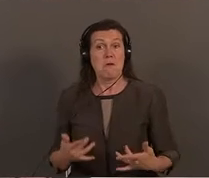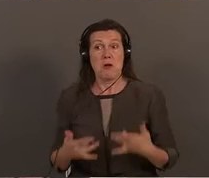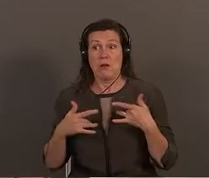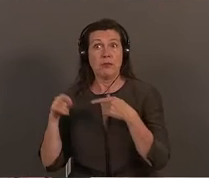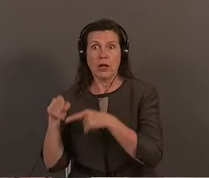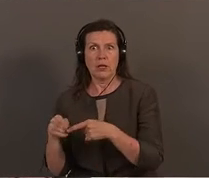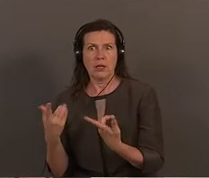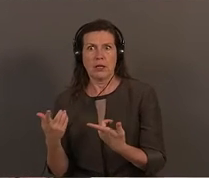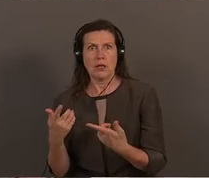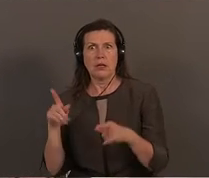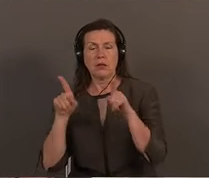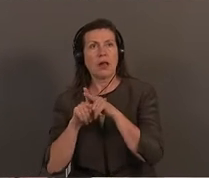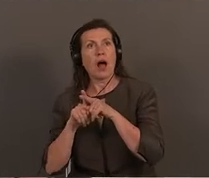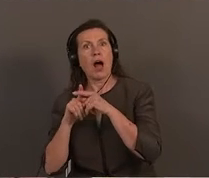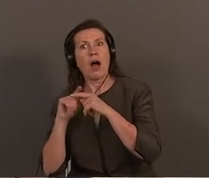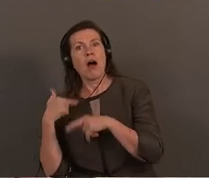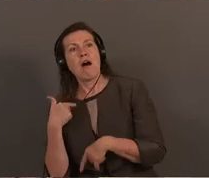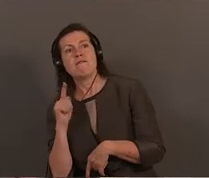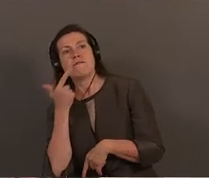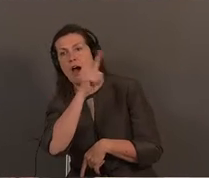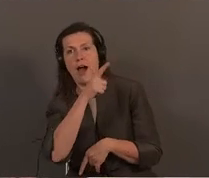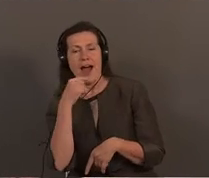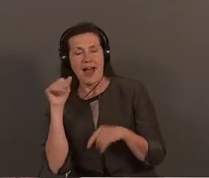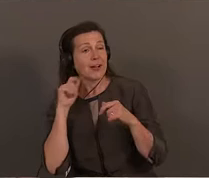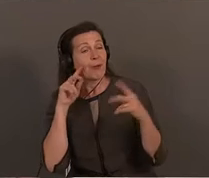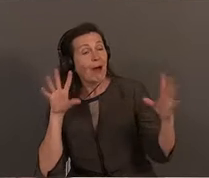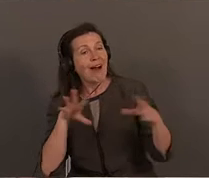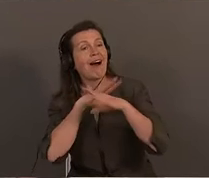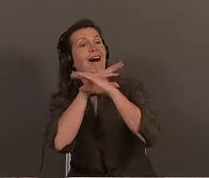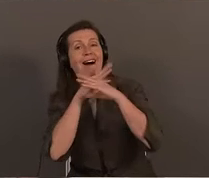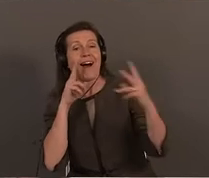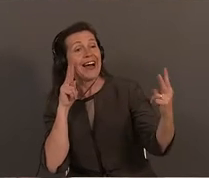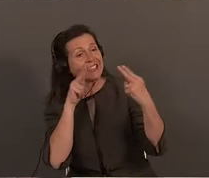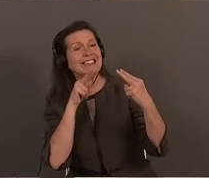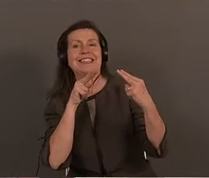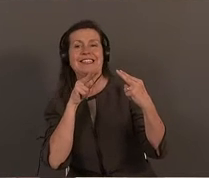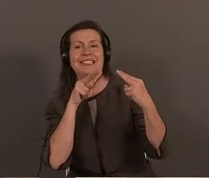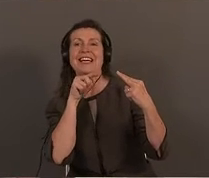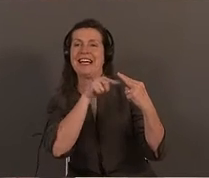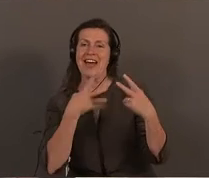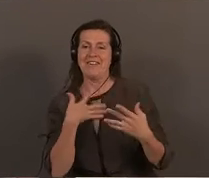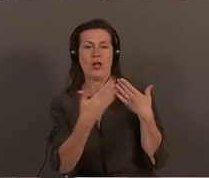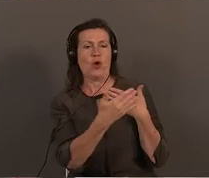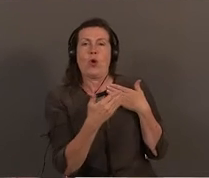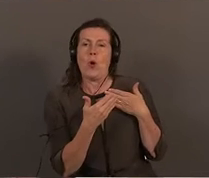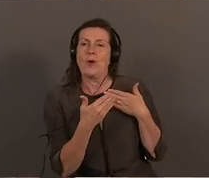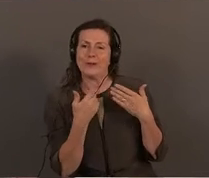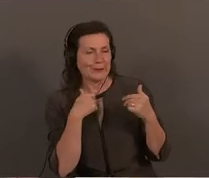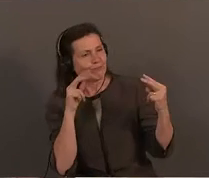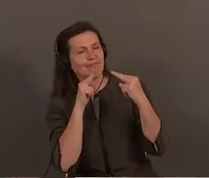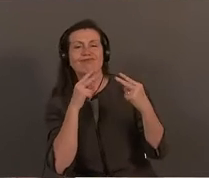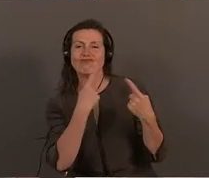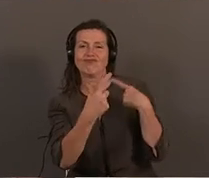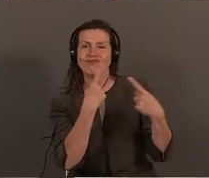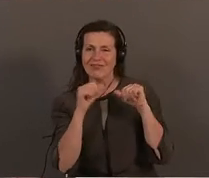is somewhere away, not at home. Mm-hmm. So it's free of charge and beneficial